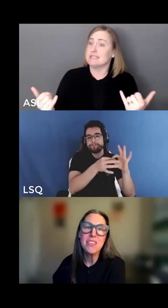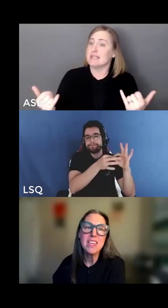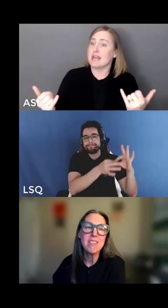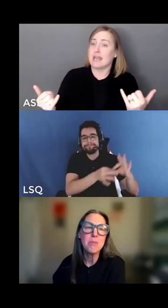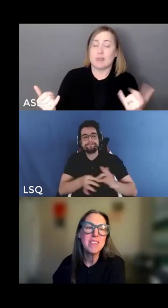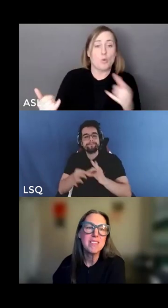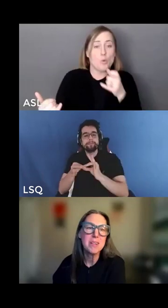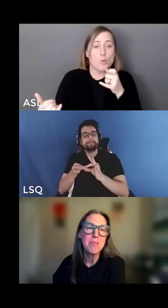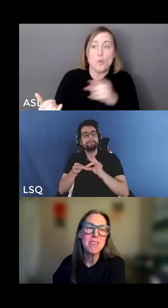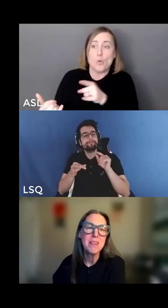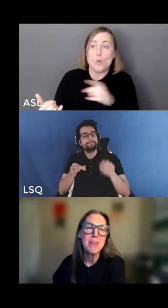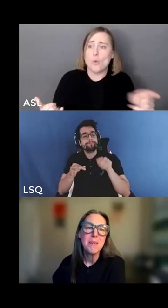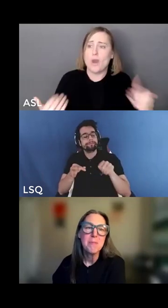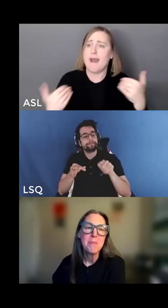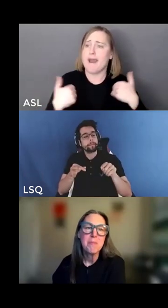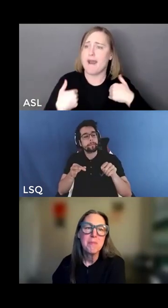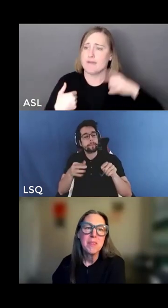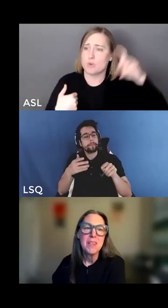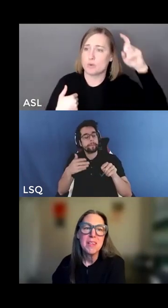of these wisdoms